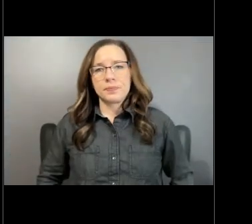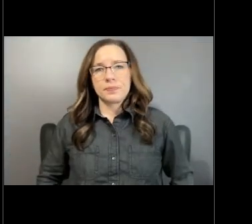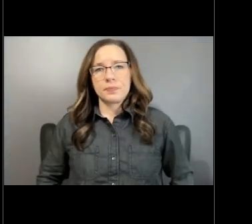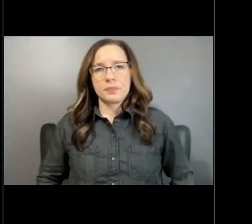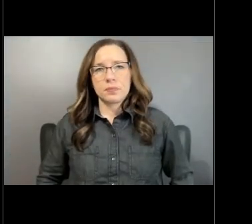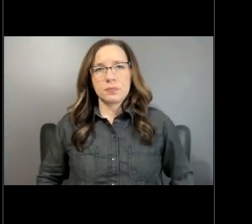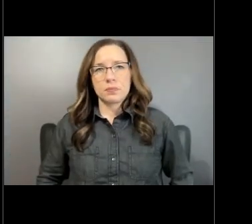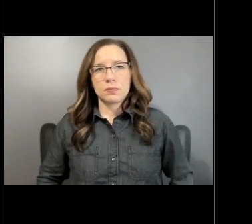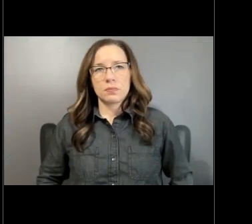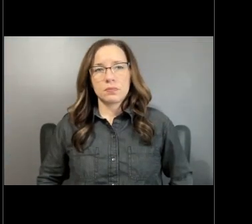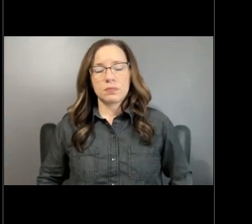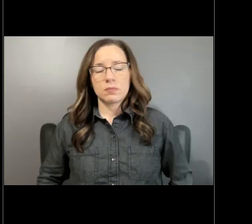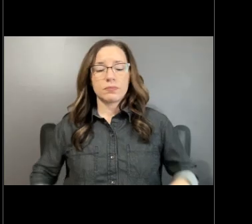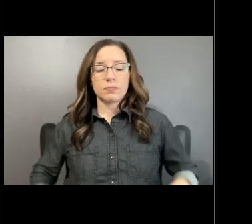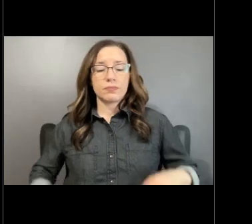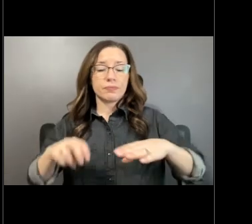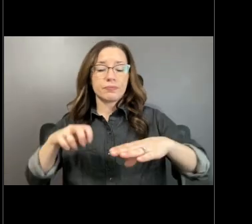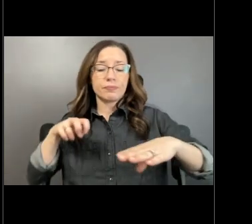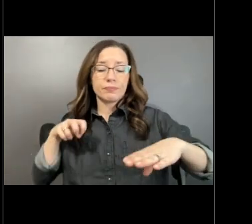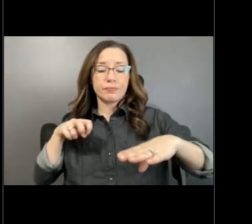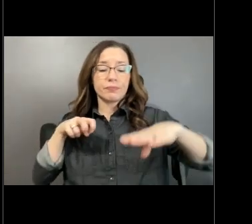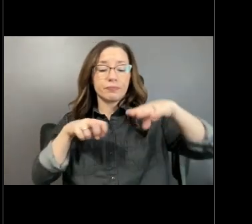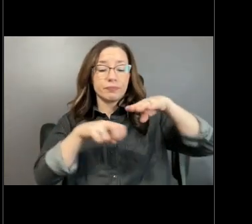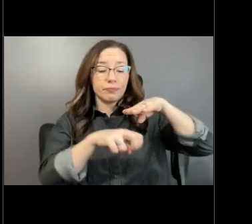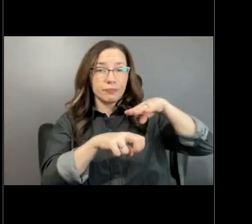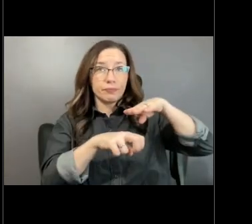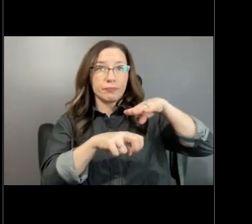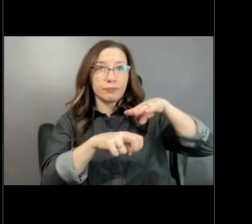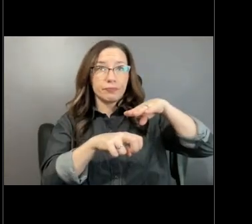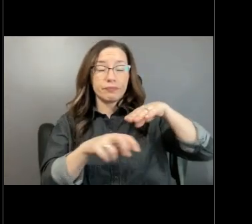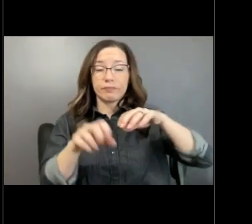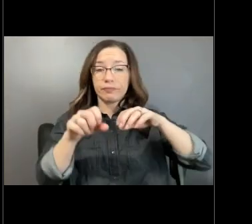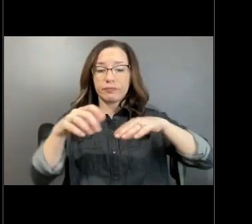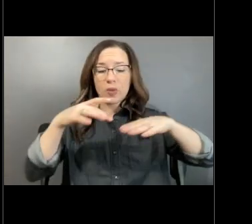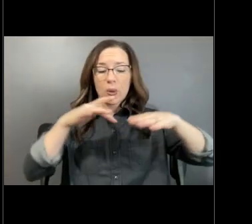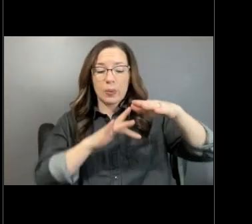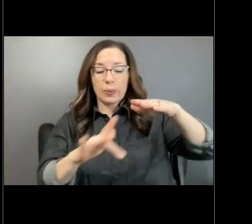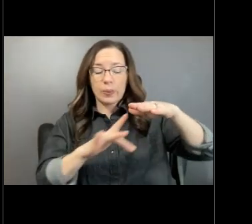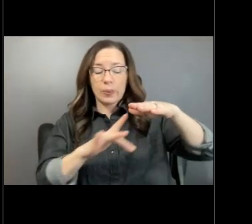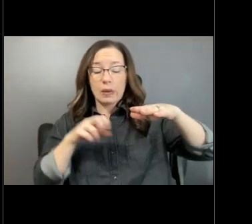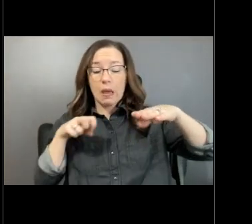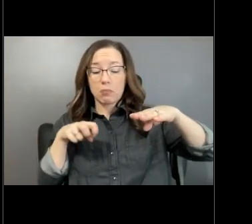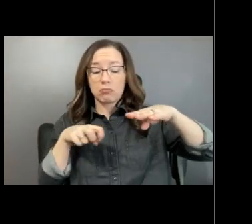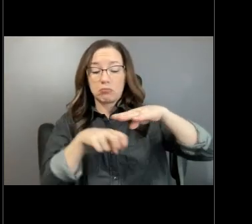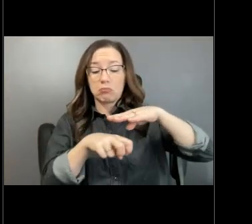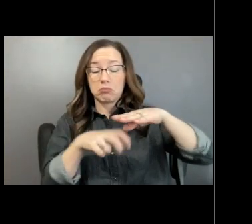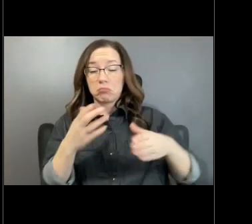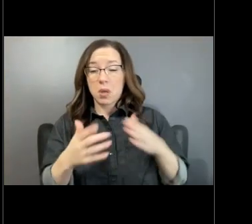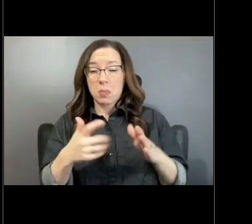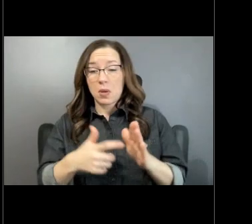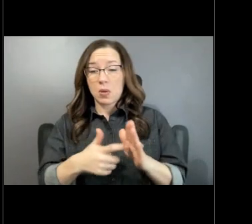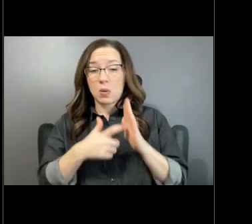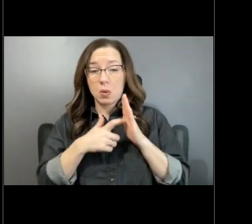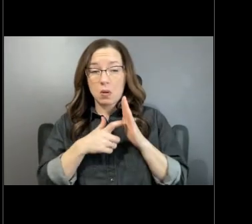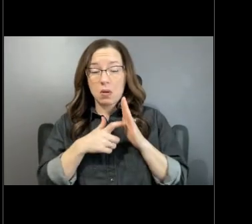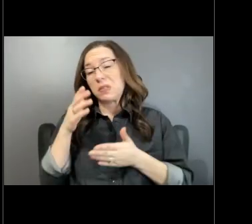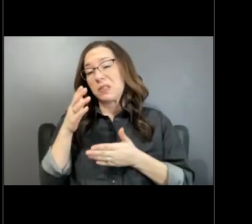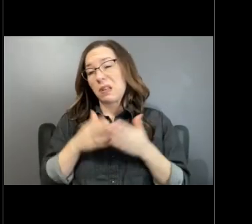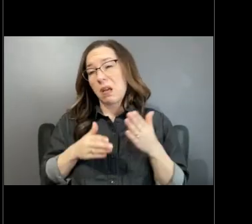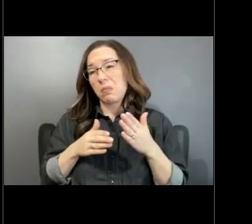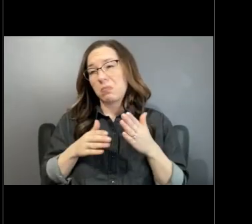A forward approach with knee space below the sink may be required in some